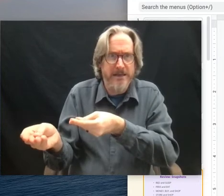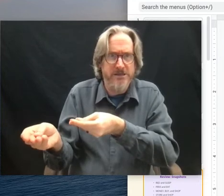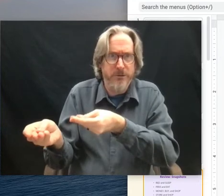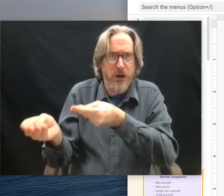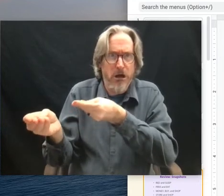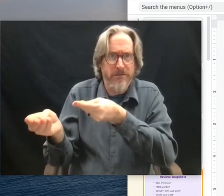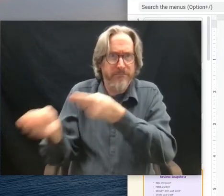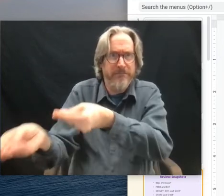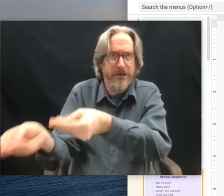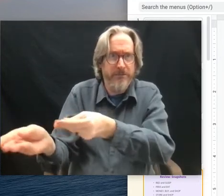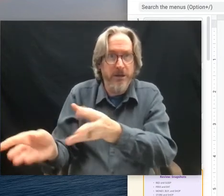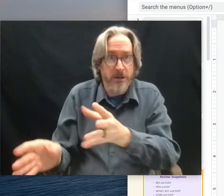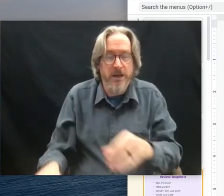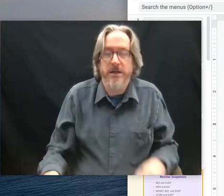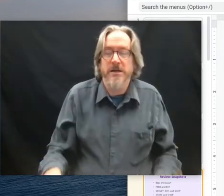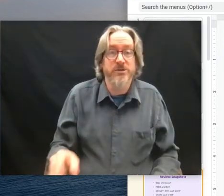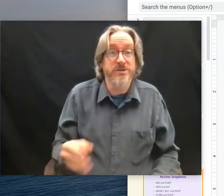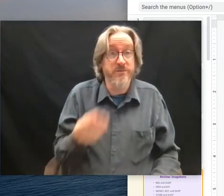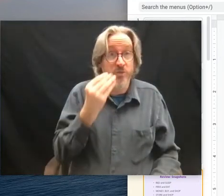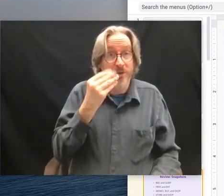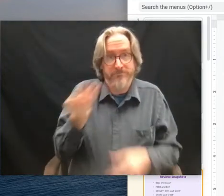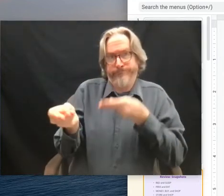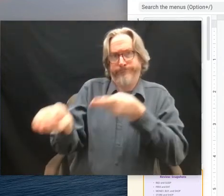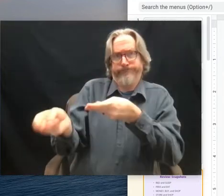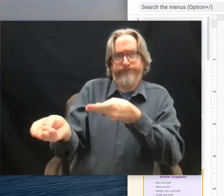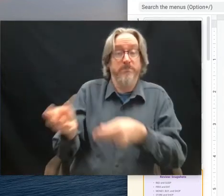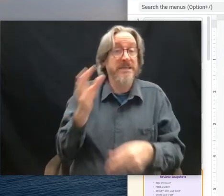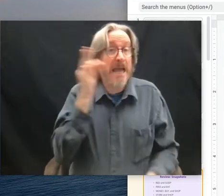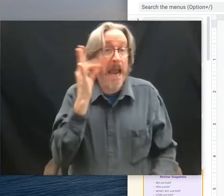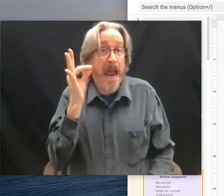my cat some cloth here. Right? So